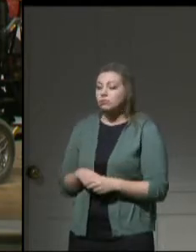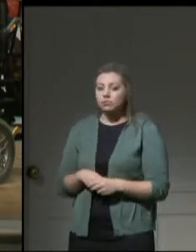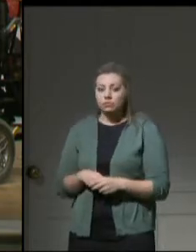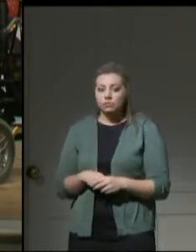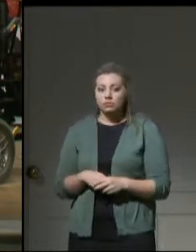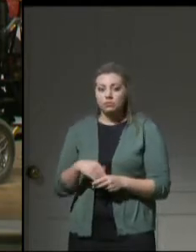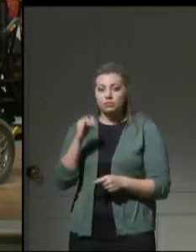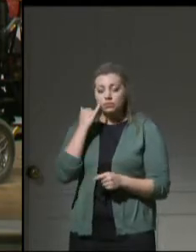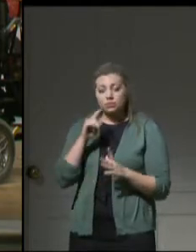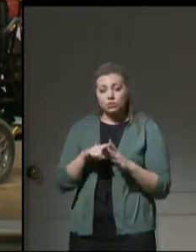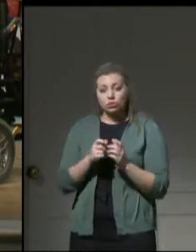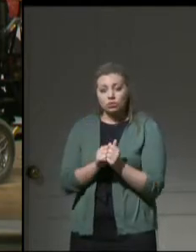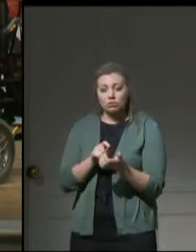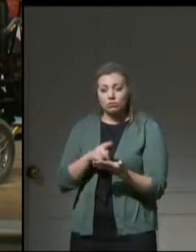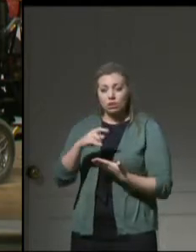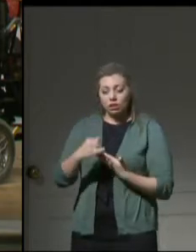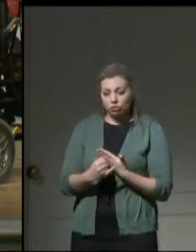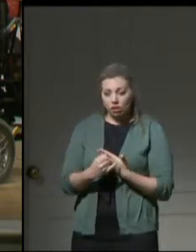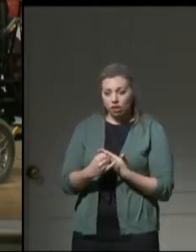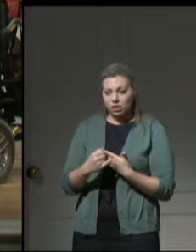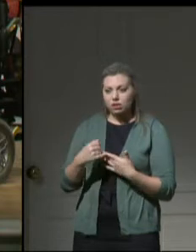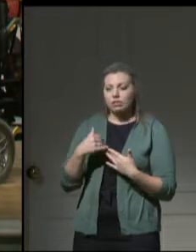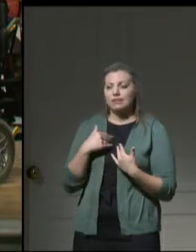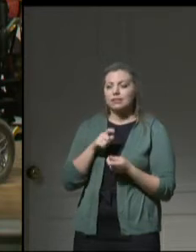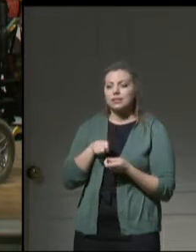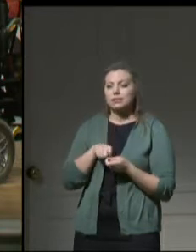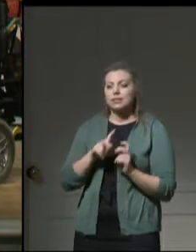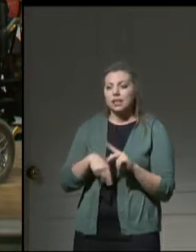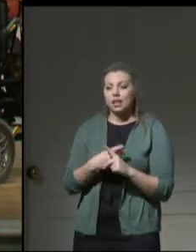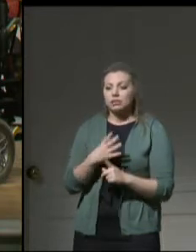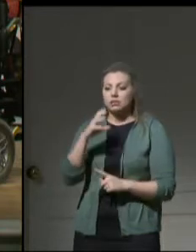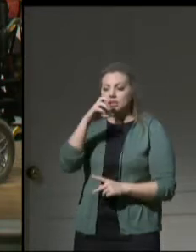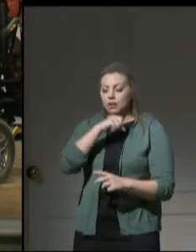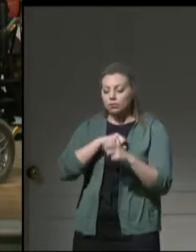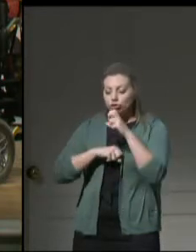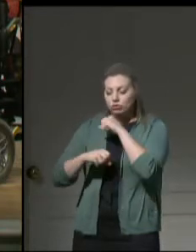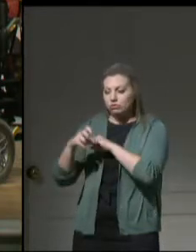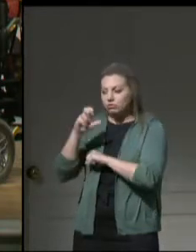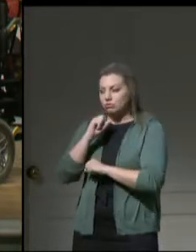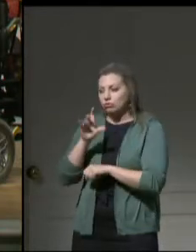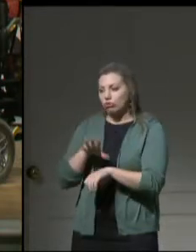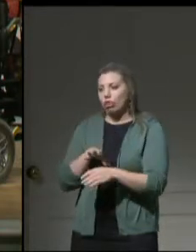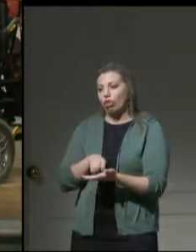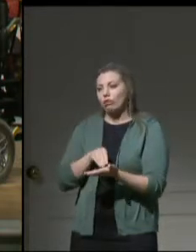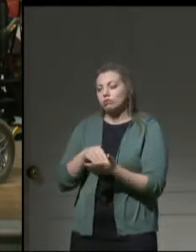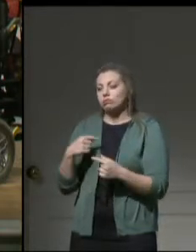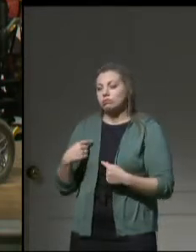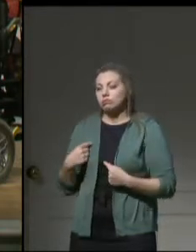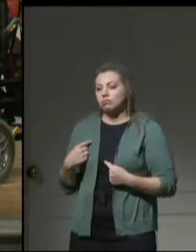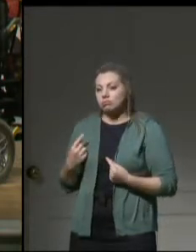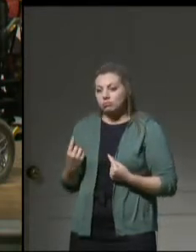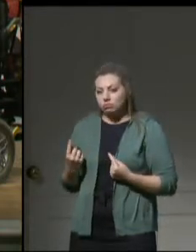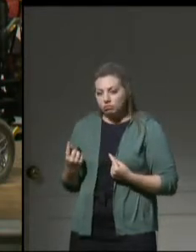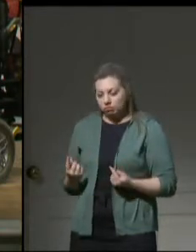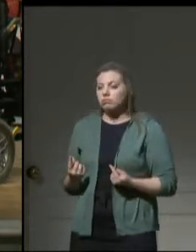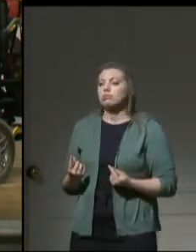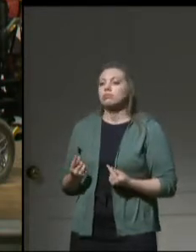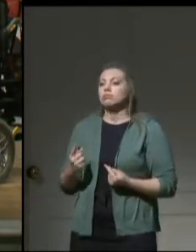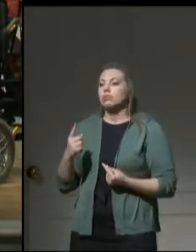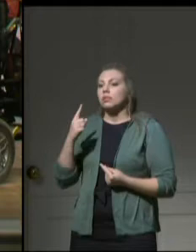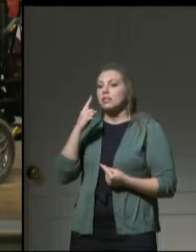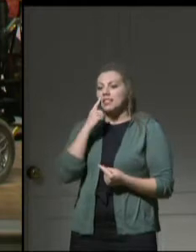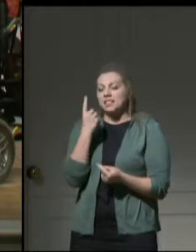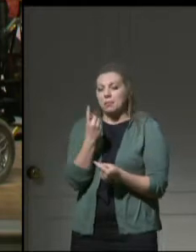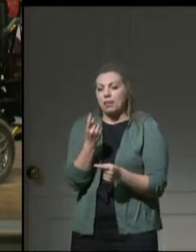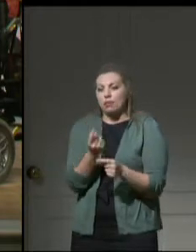with a project, you go in with a certain set of assumptions that, you know, you've learned over time that you think something is going to be